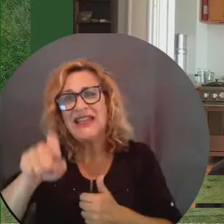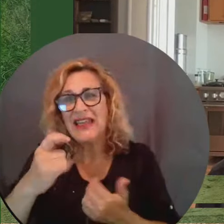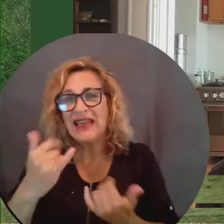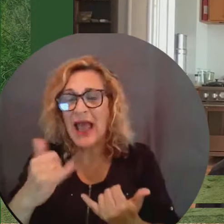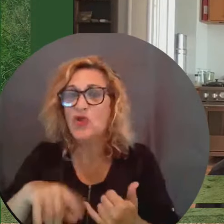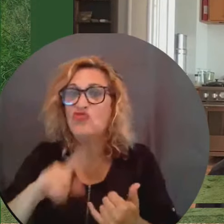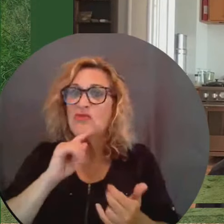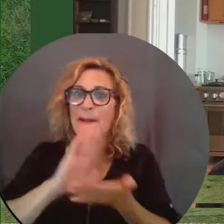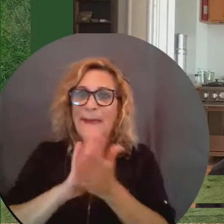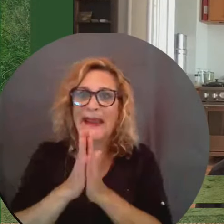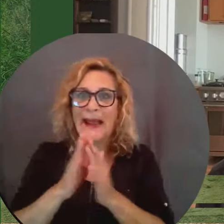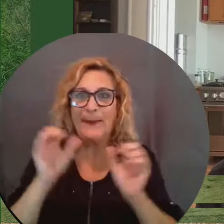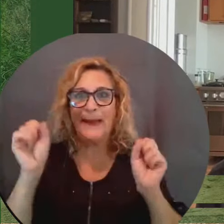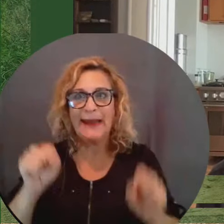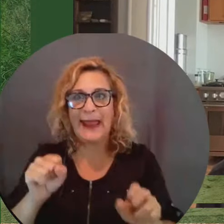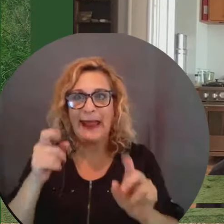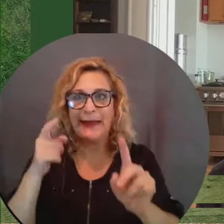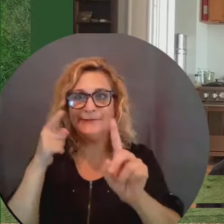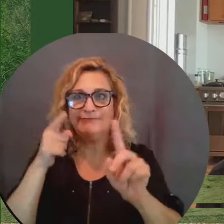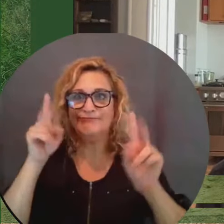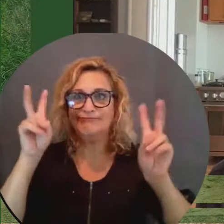bring up my slides, that would be great.